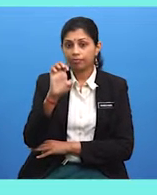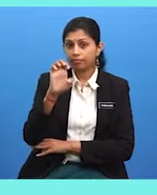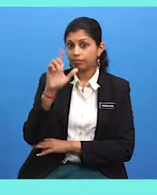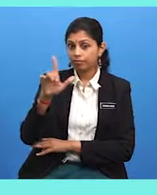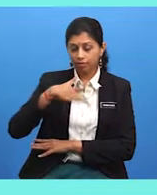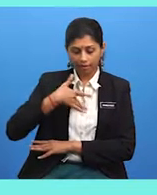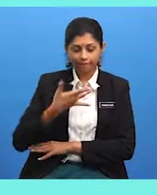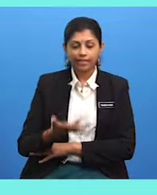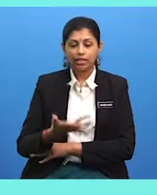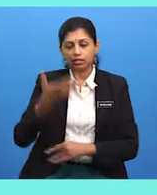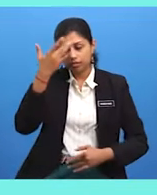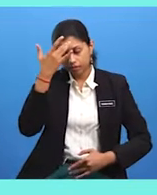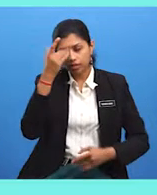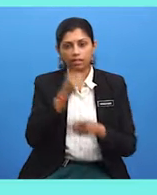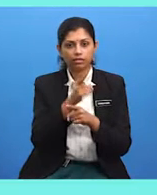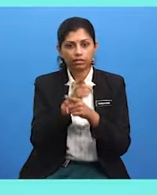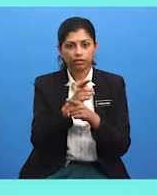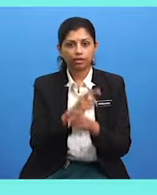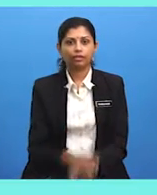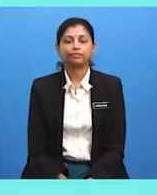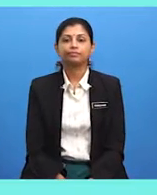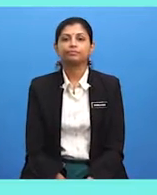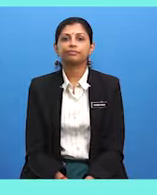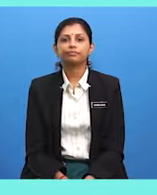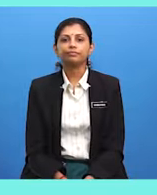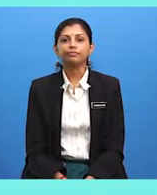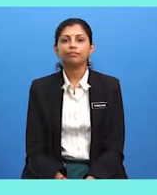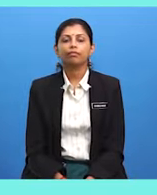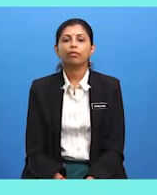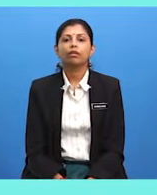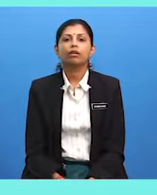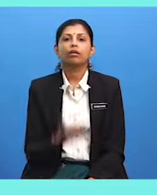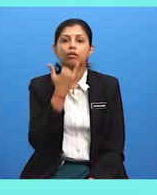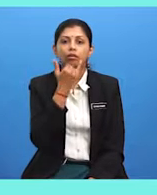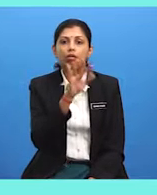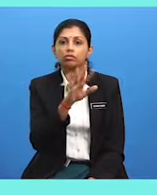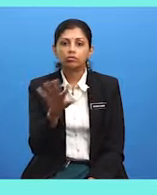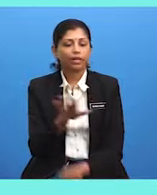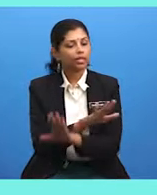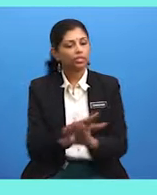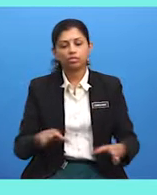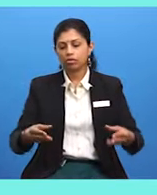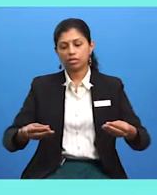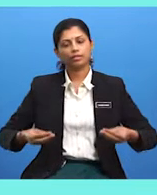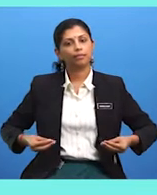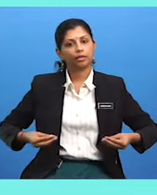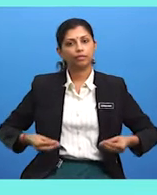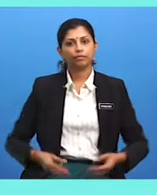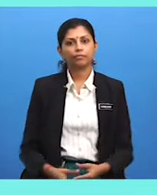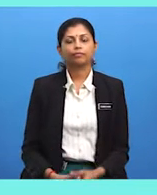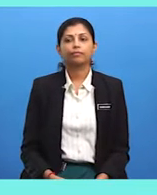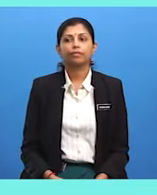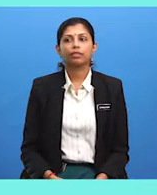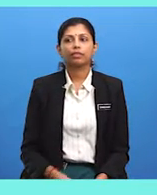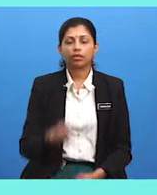with F-I-L-L. Answers that are incorrectly spelled are not accepted. Let's